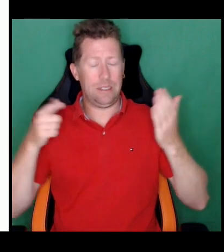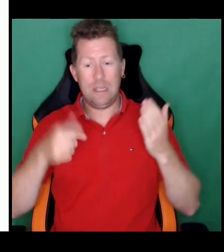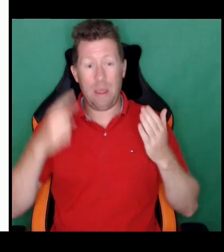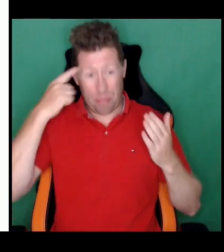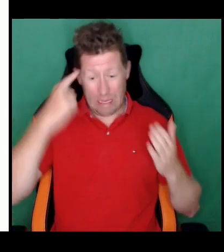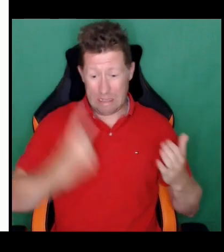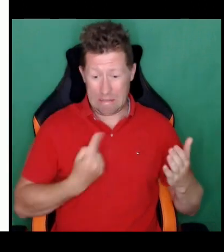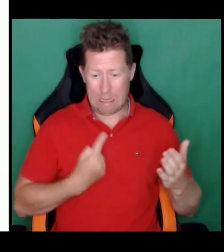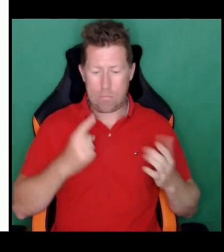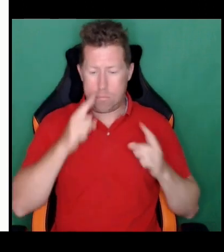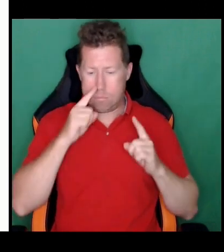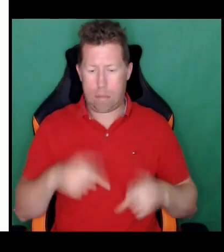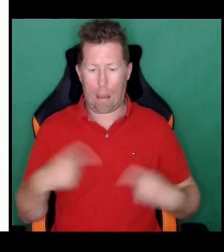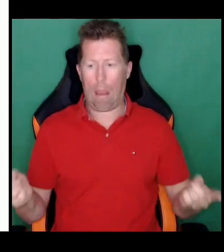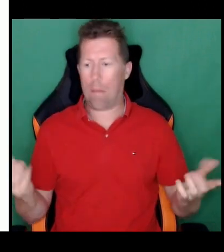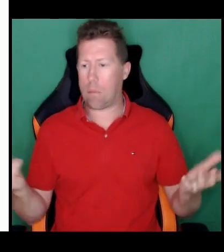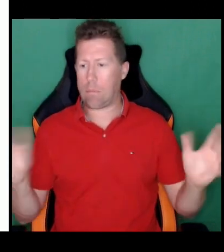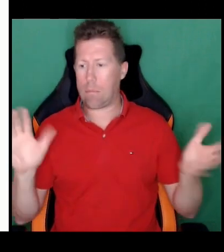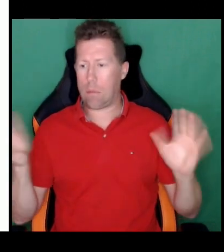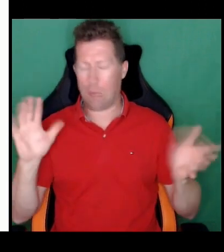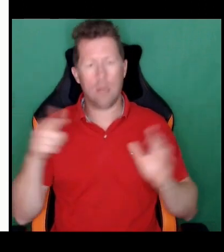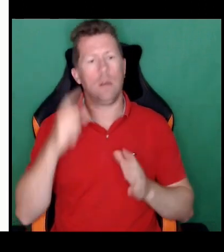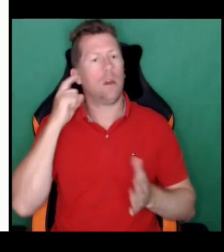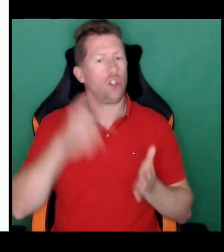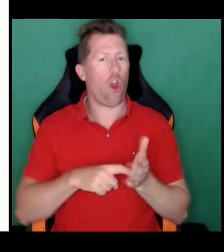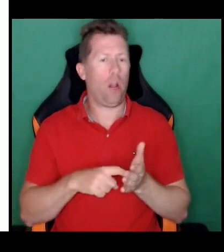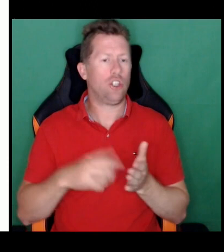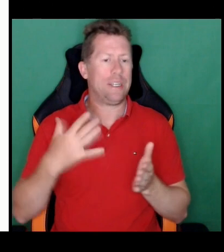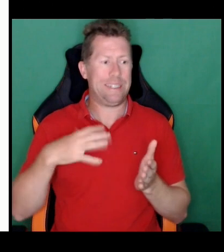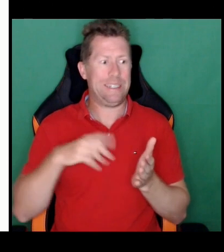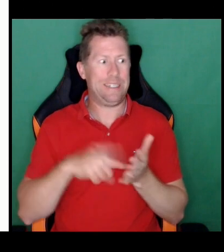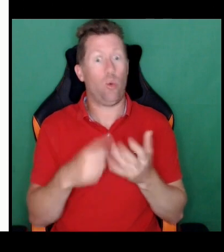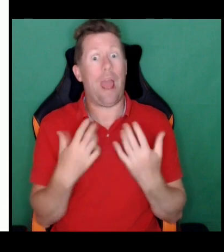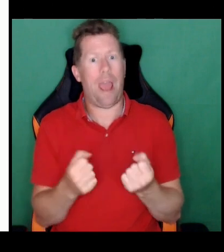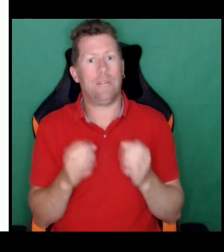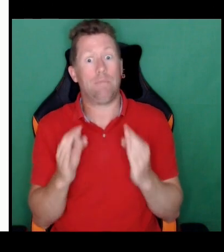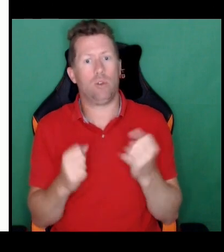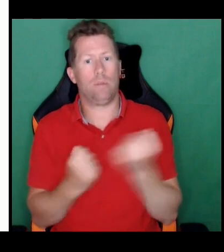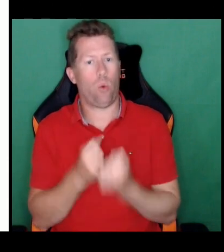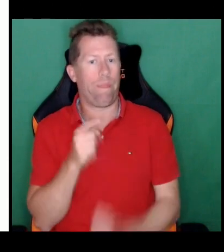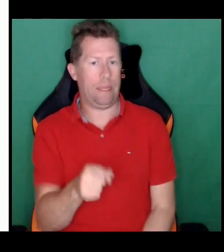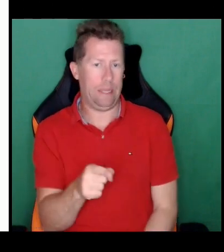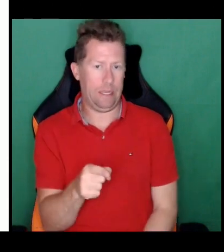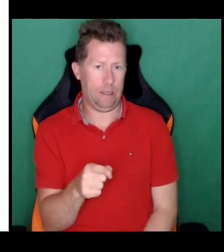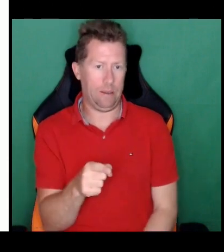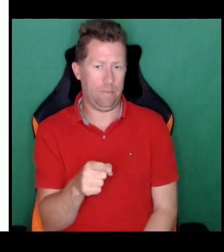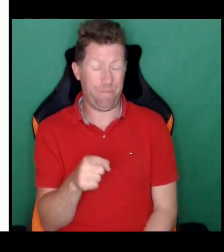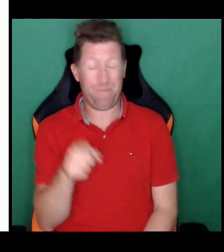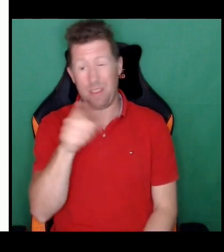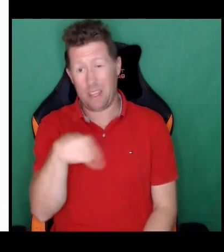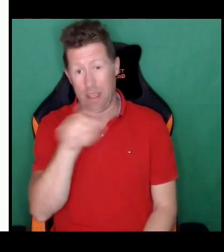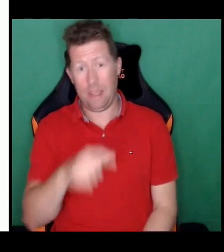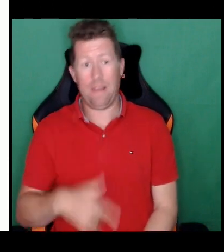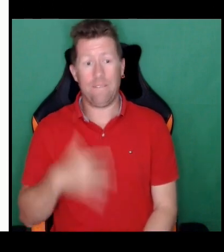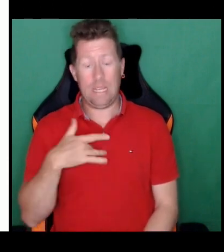do on their own, and they acknowledge that they would need quit support. They believe that most people in their age